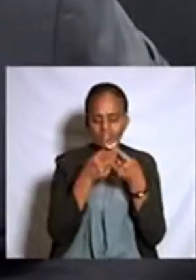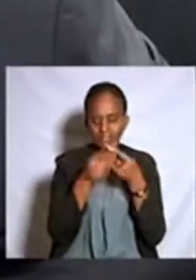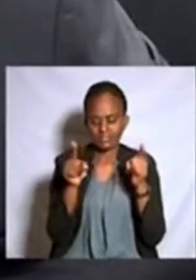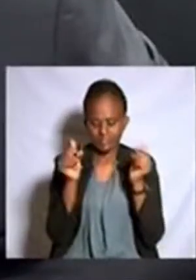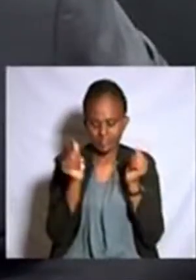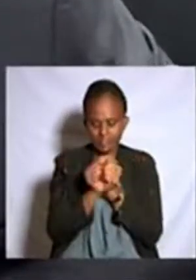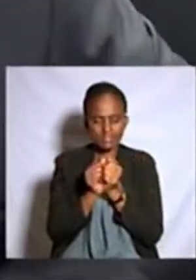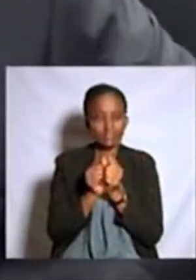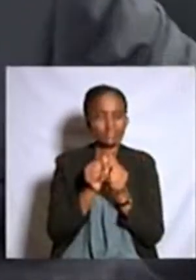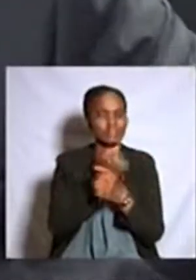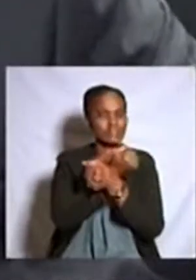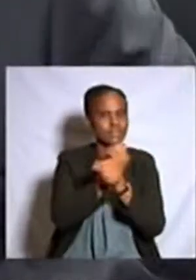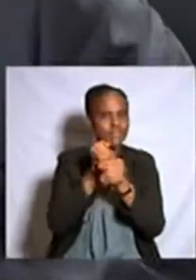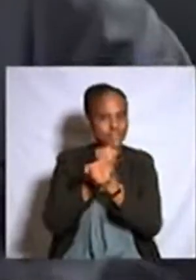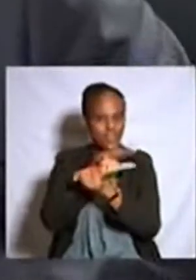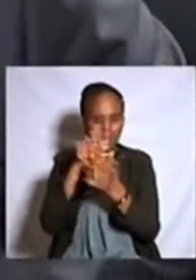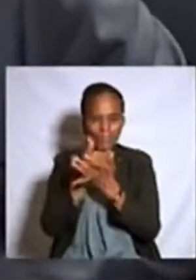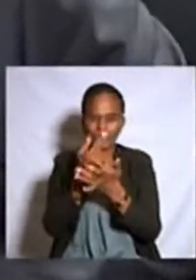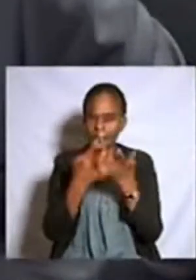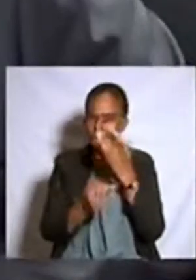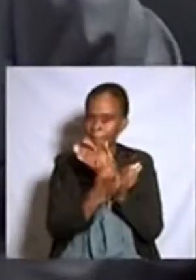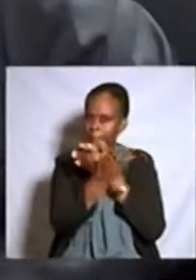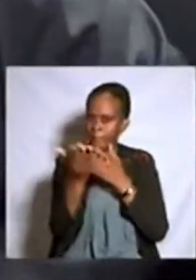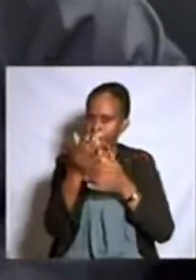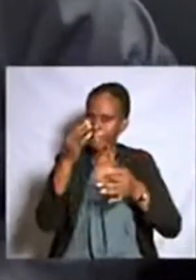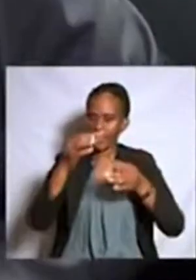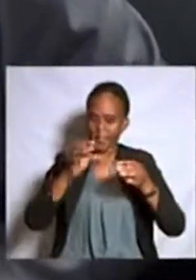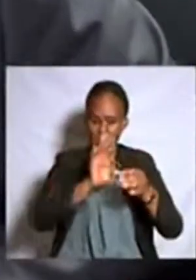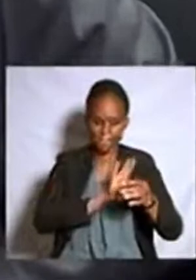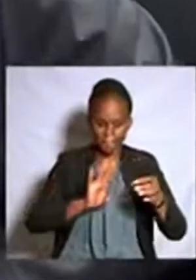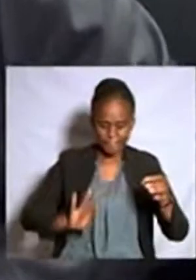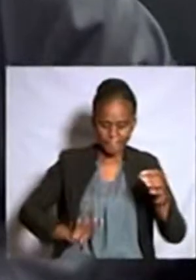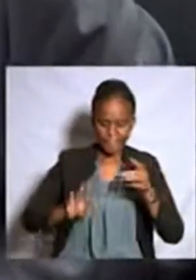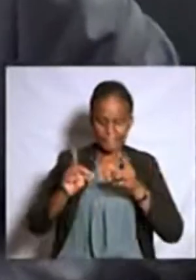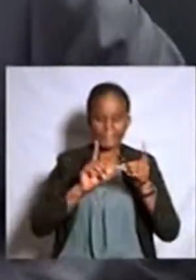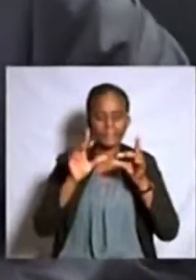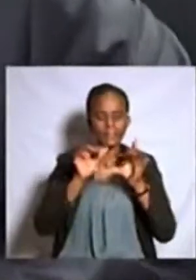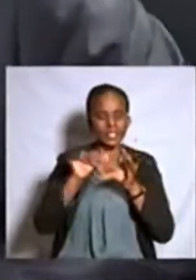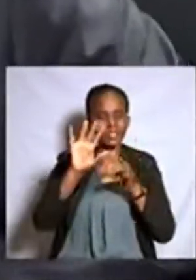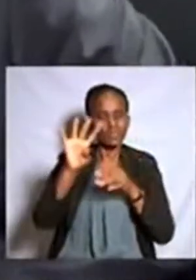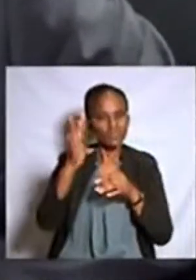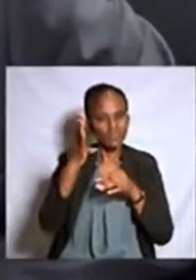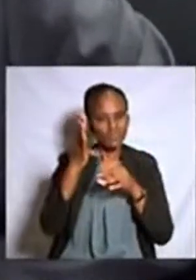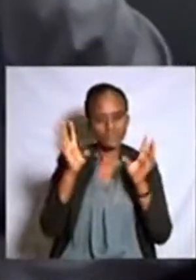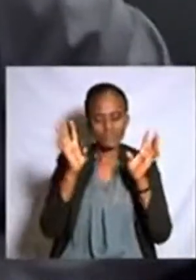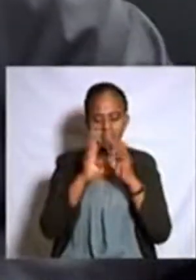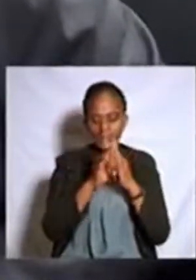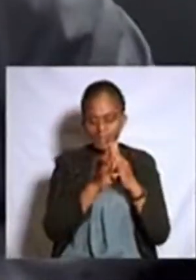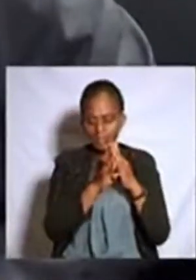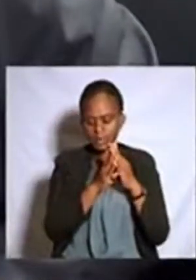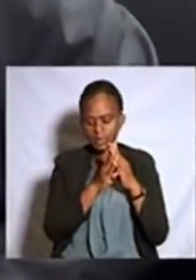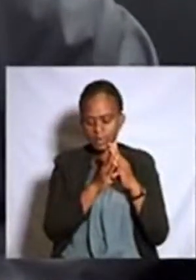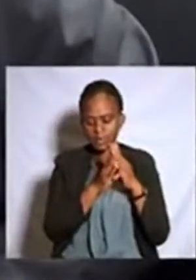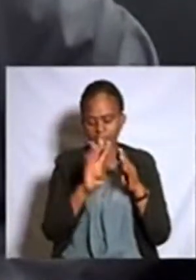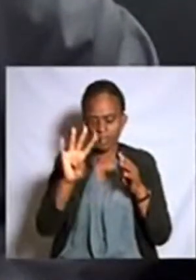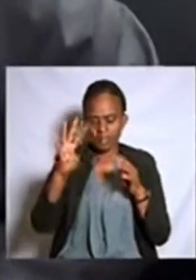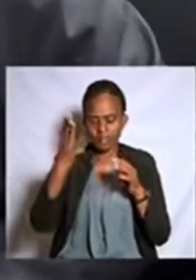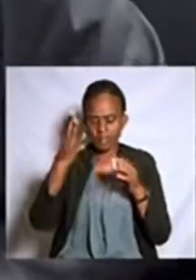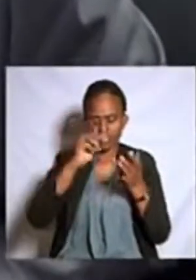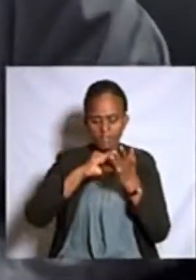a resolution of the Board of Directors at its 4th ordinary meeting on the 5th of March